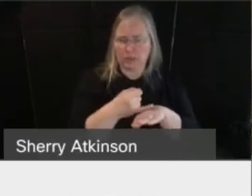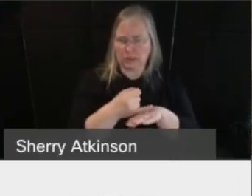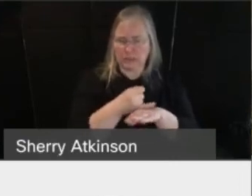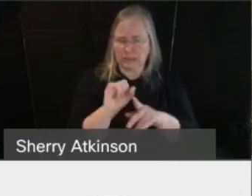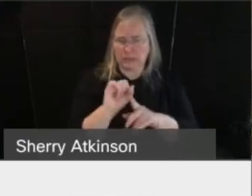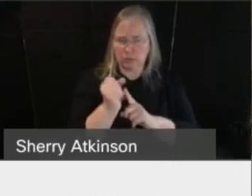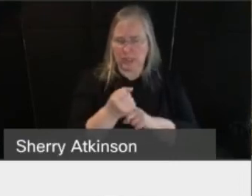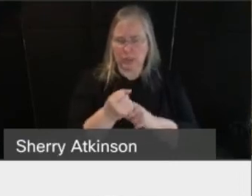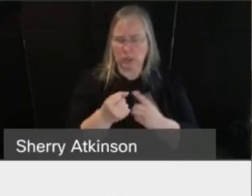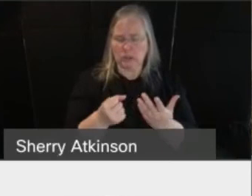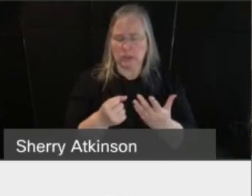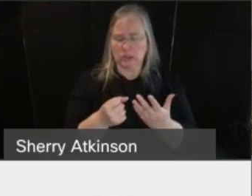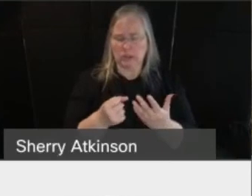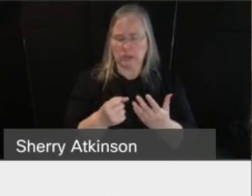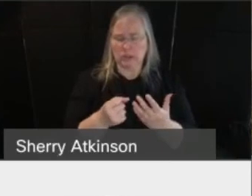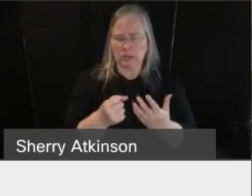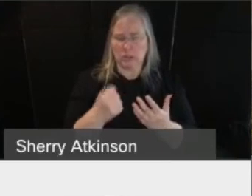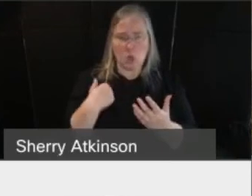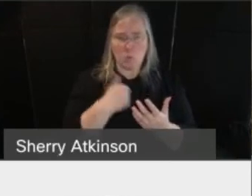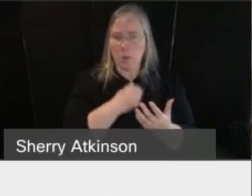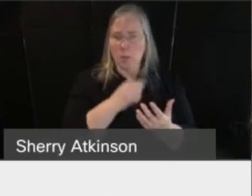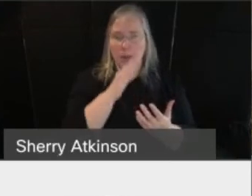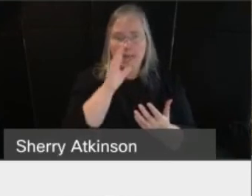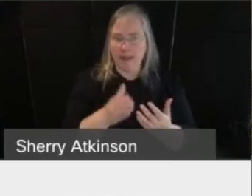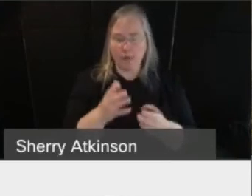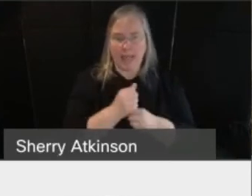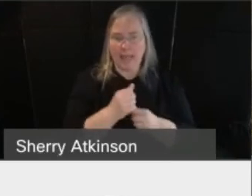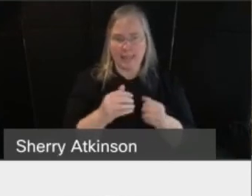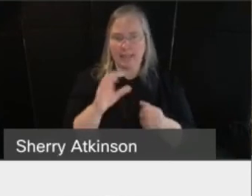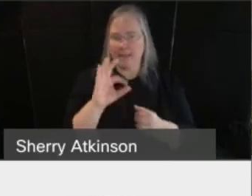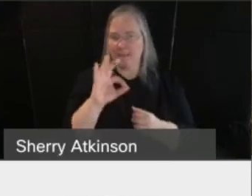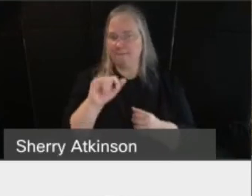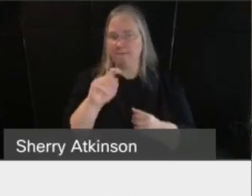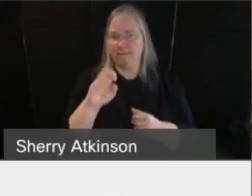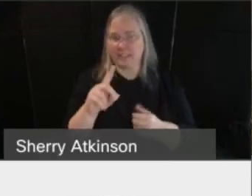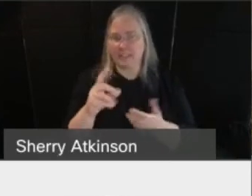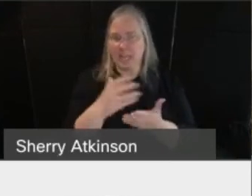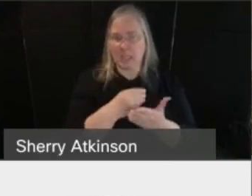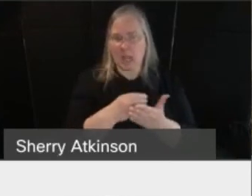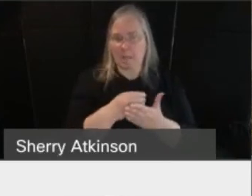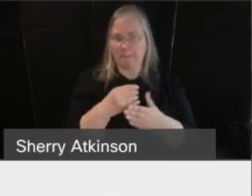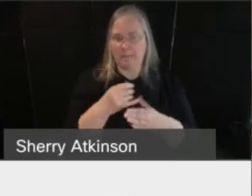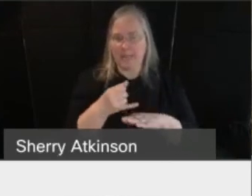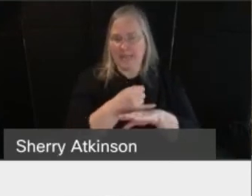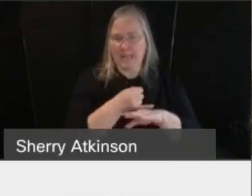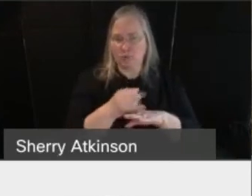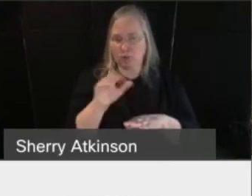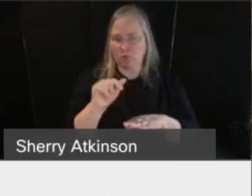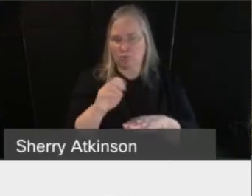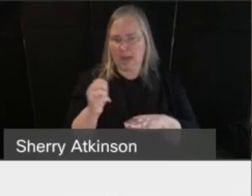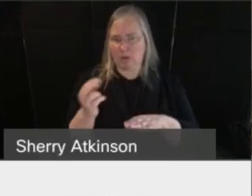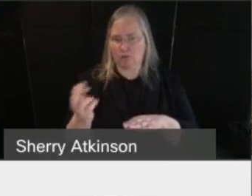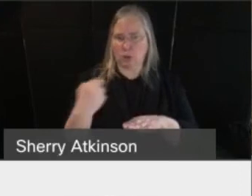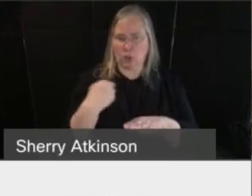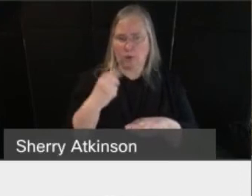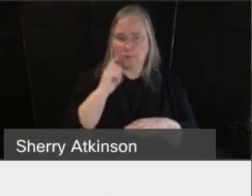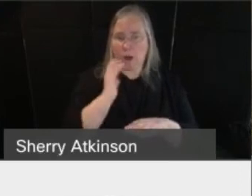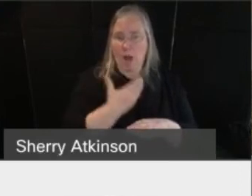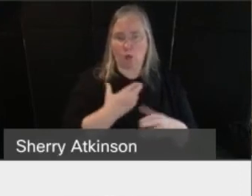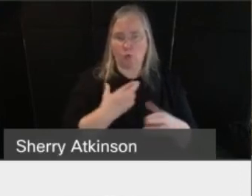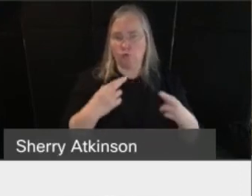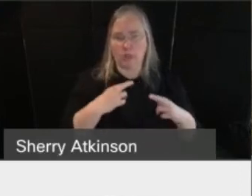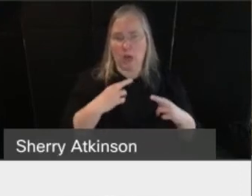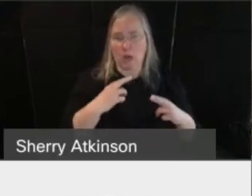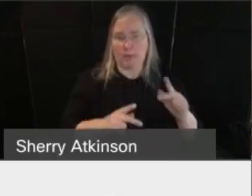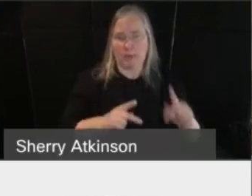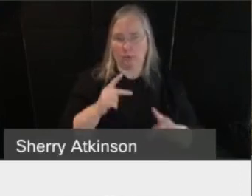scenario. We're never going to get the fixed income interest rate return for our retirees, just as we're going